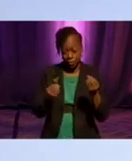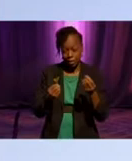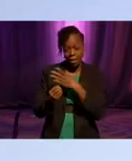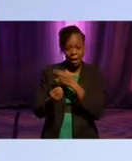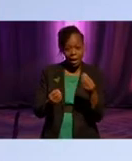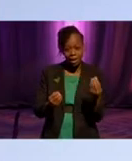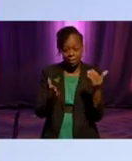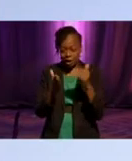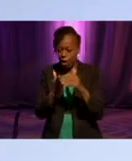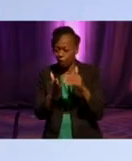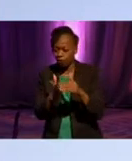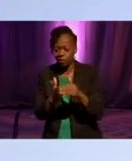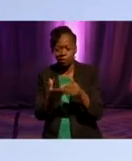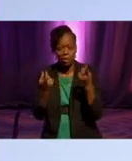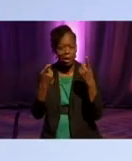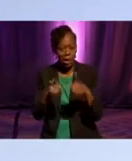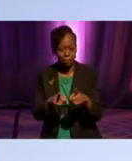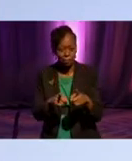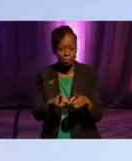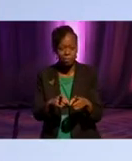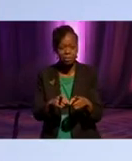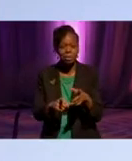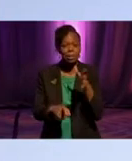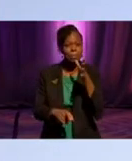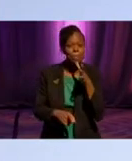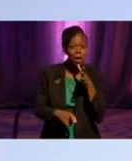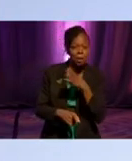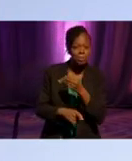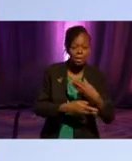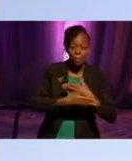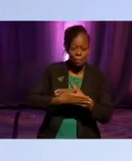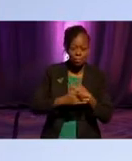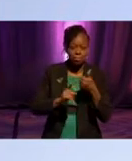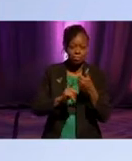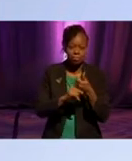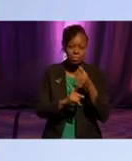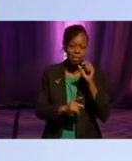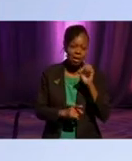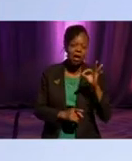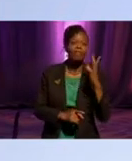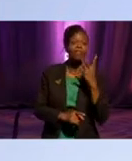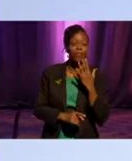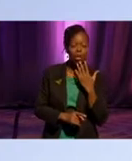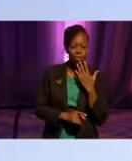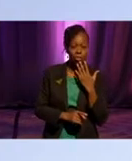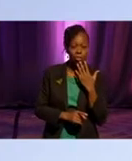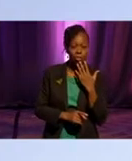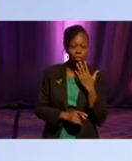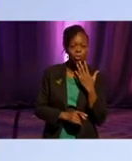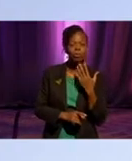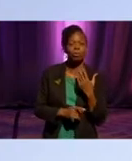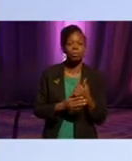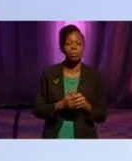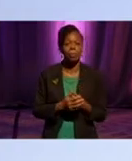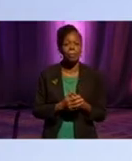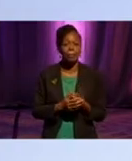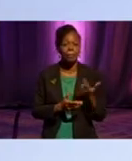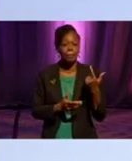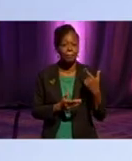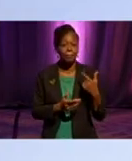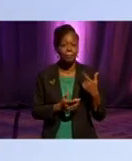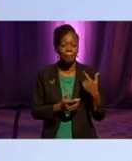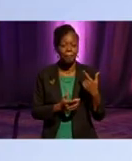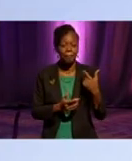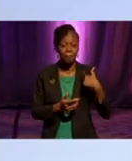too often, those are moms and babies of color. We've made significant progress here in